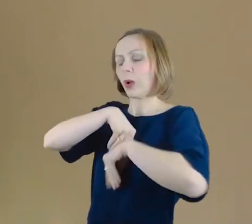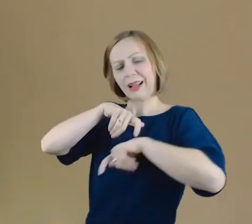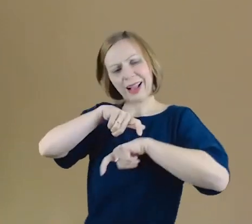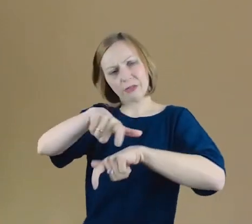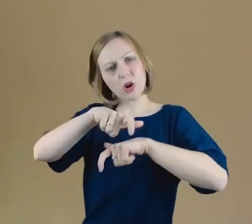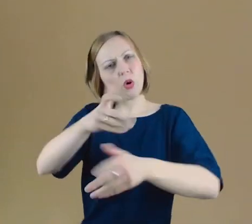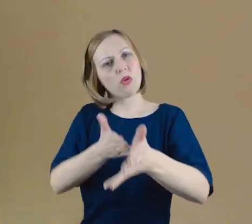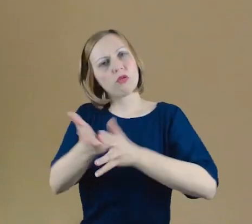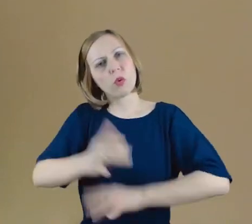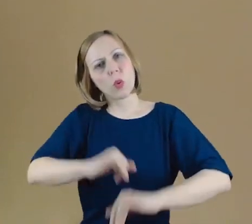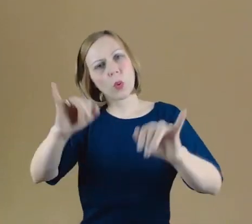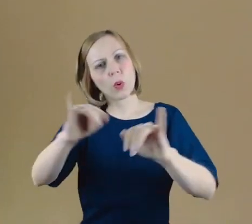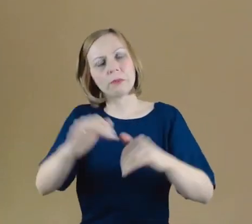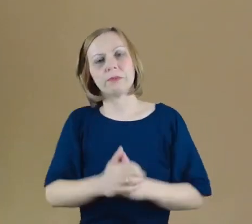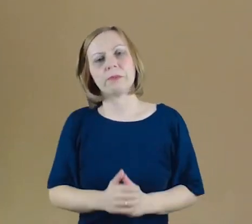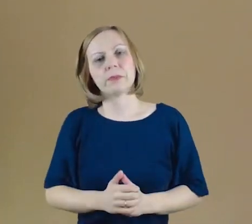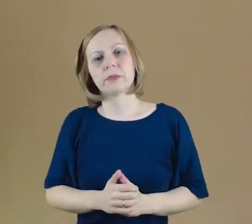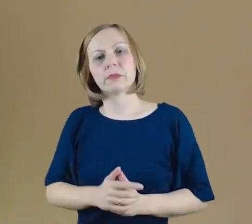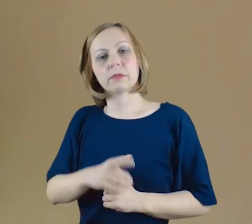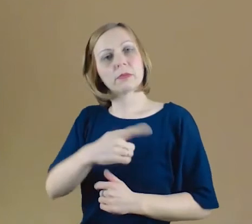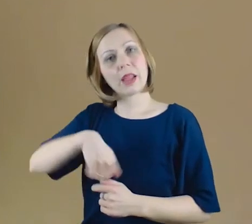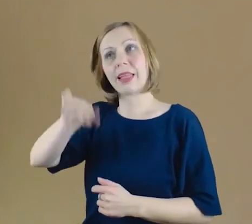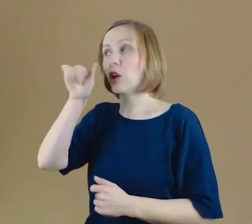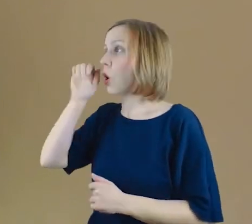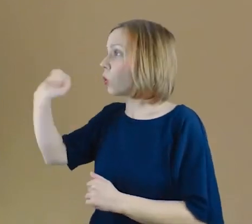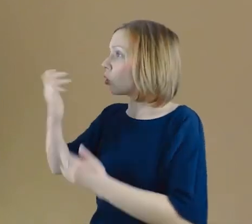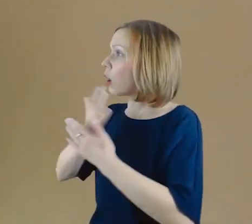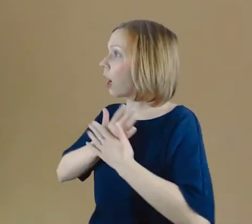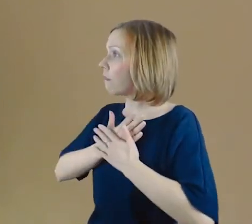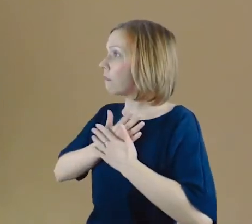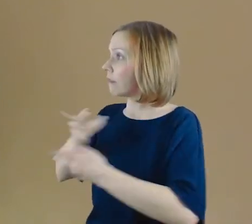times. May they too know your love and care.